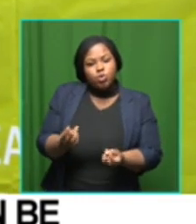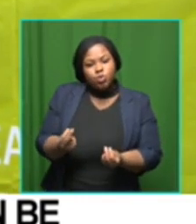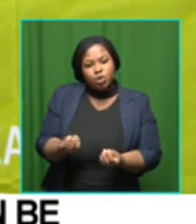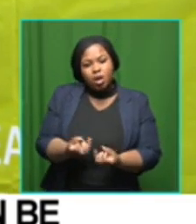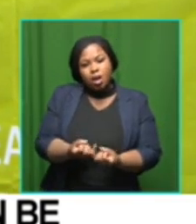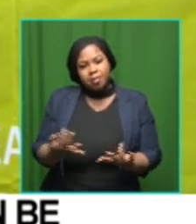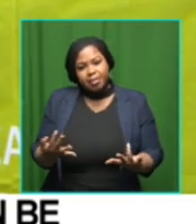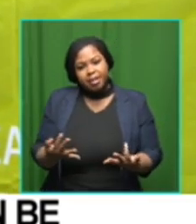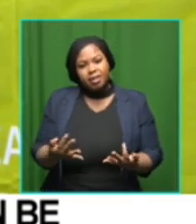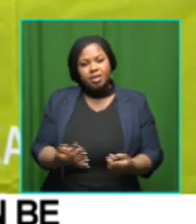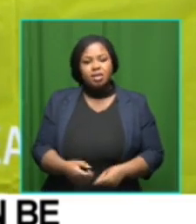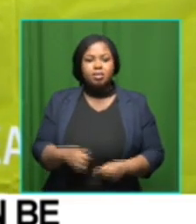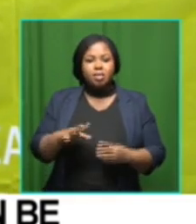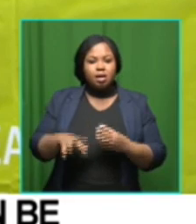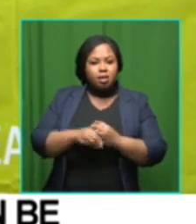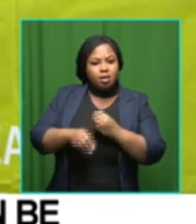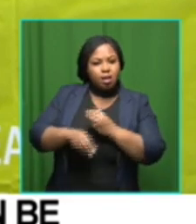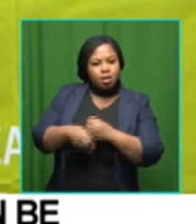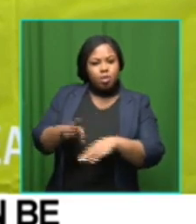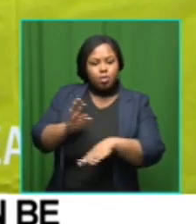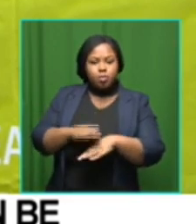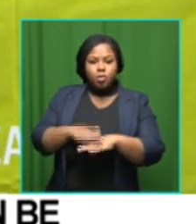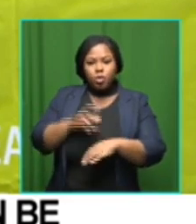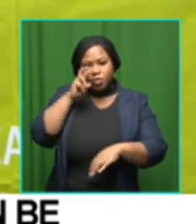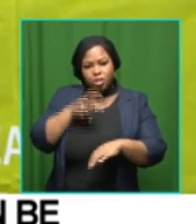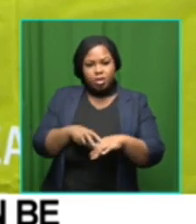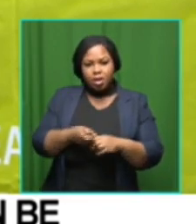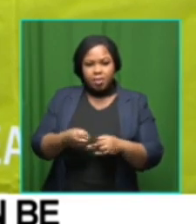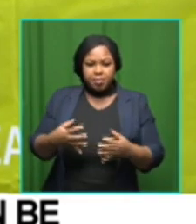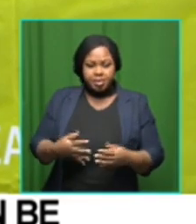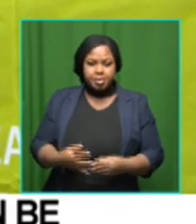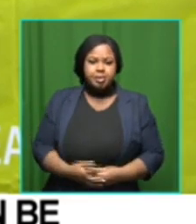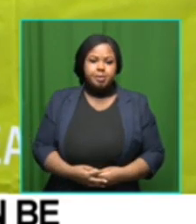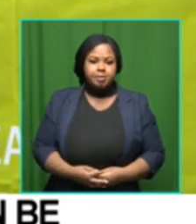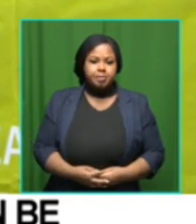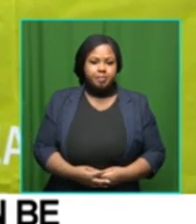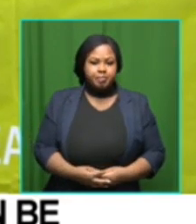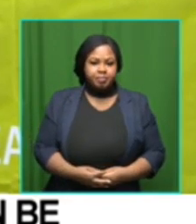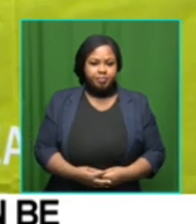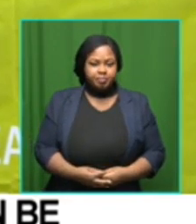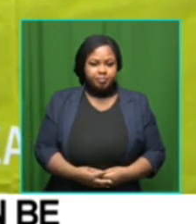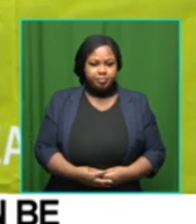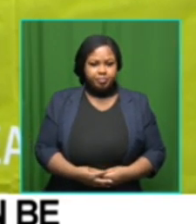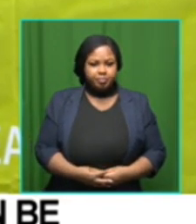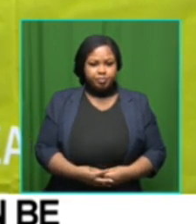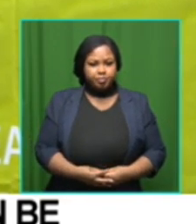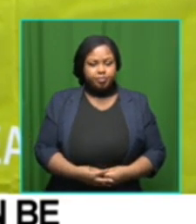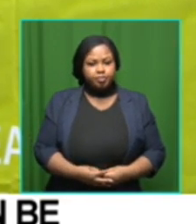of additional beds beyond what capacity that we've got in the various hospitals.